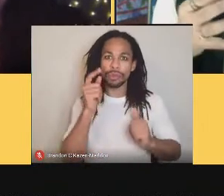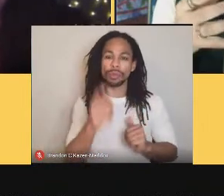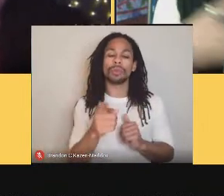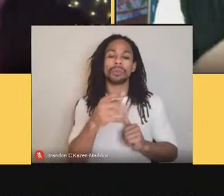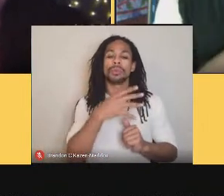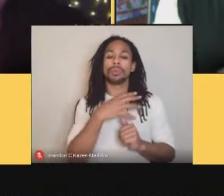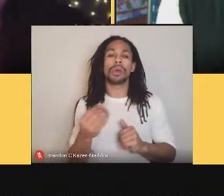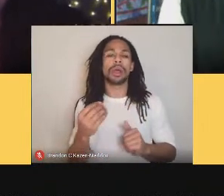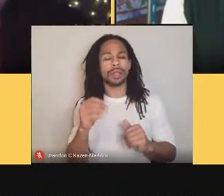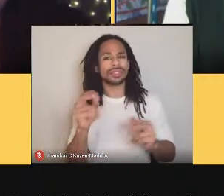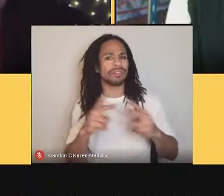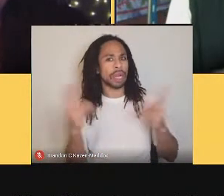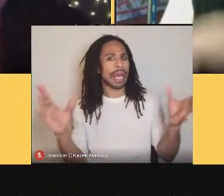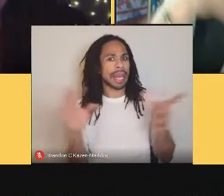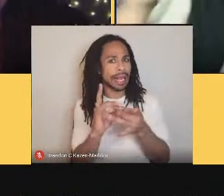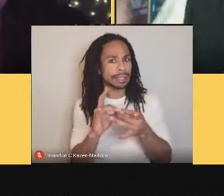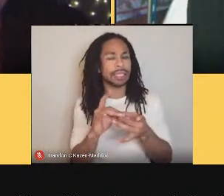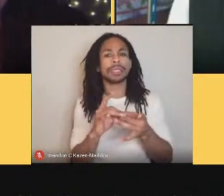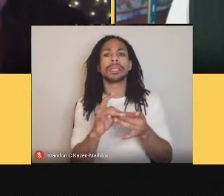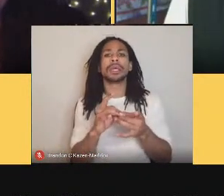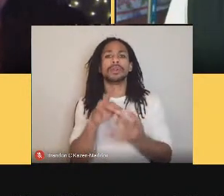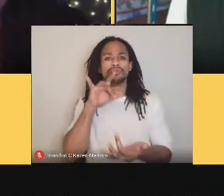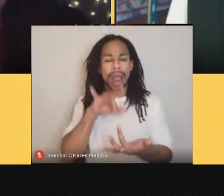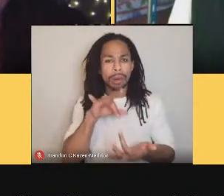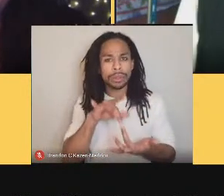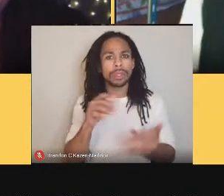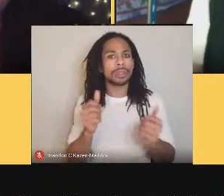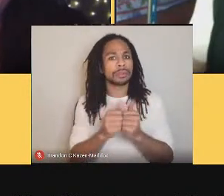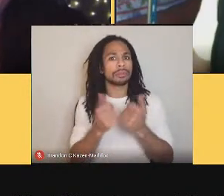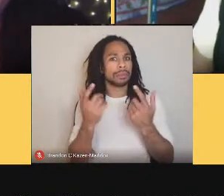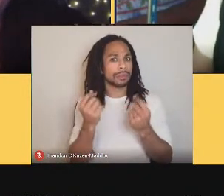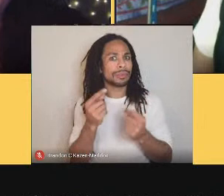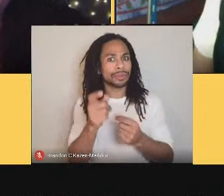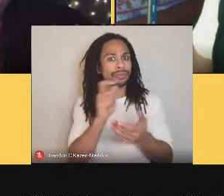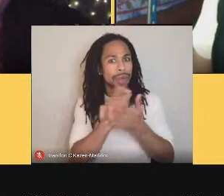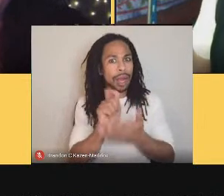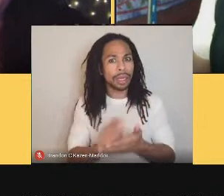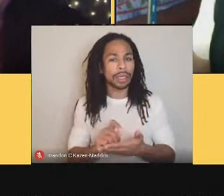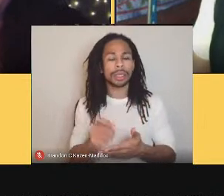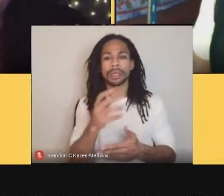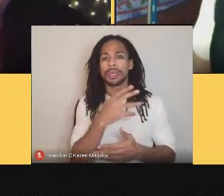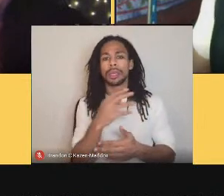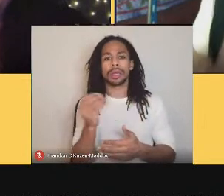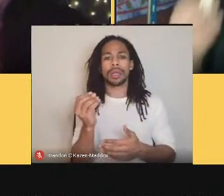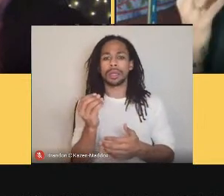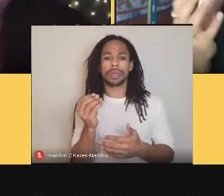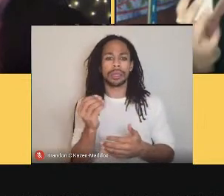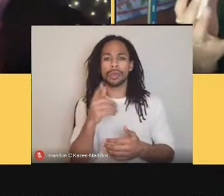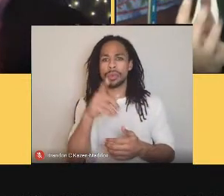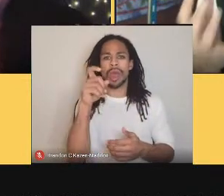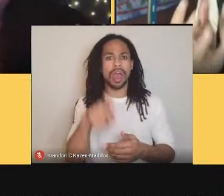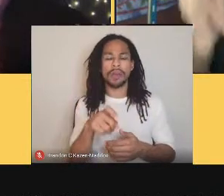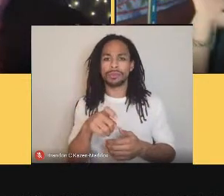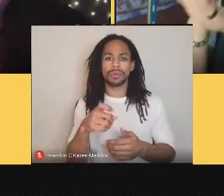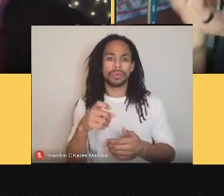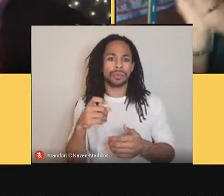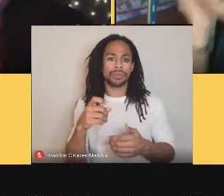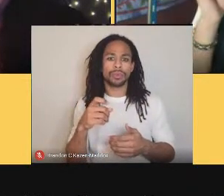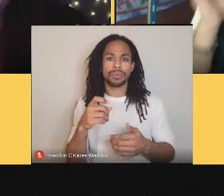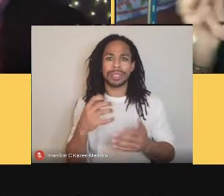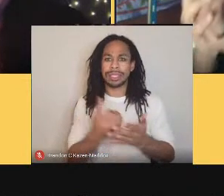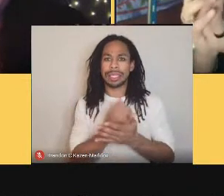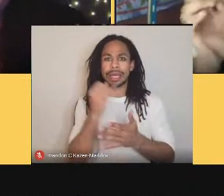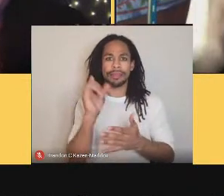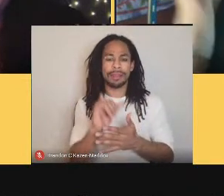it's so connected and grounded with the framework of what you're writing in, that you get to take this little blob